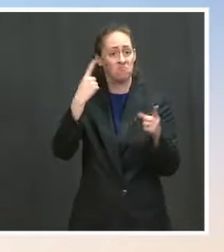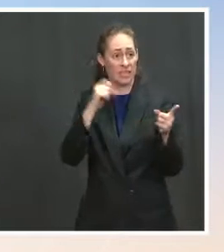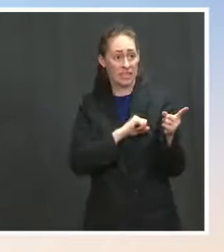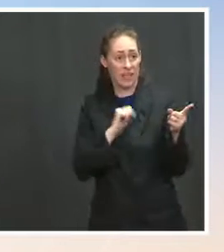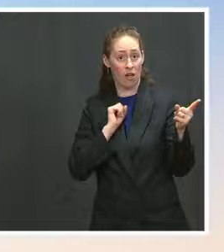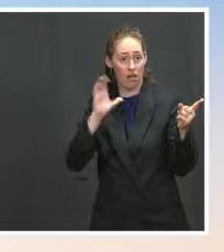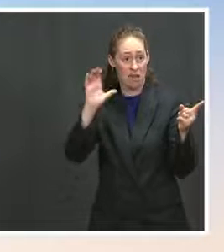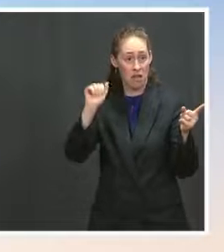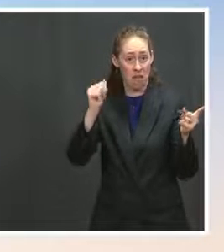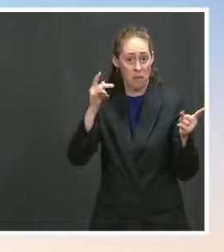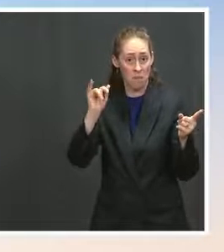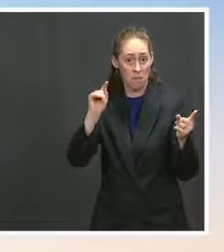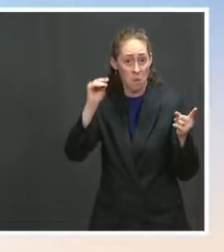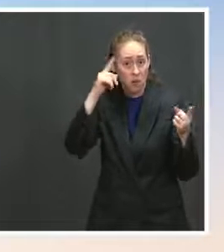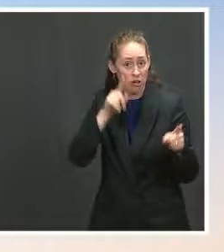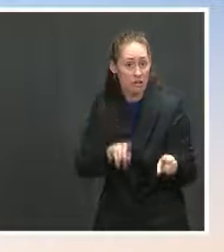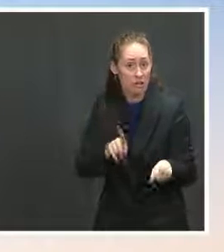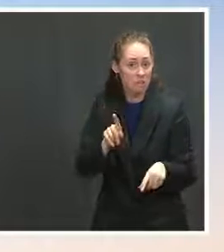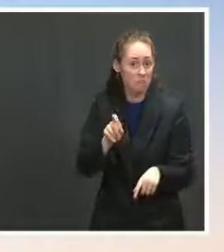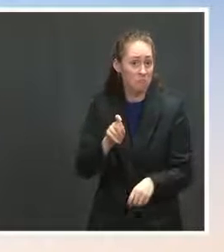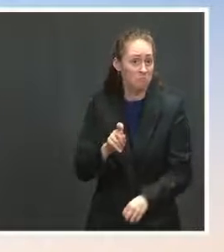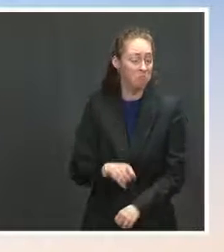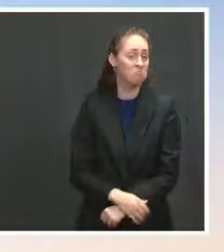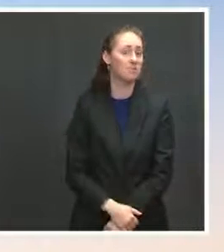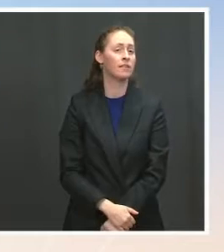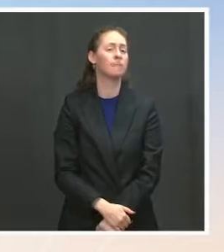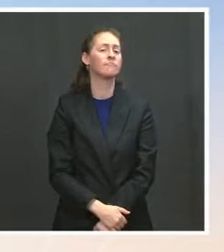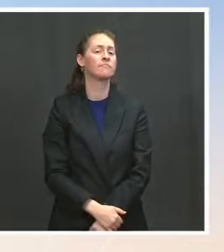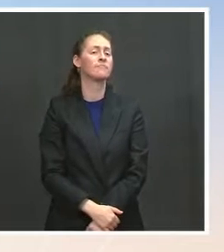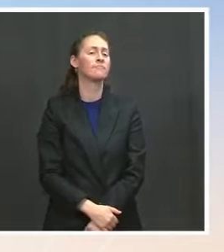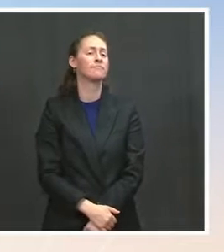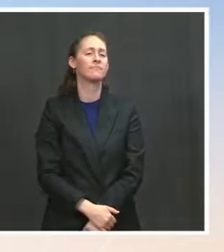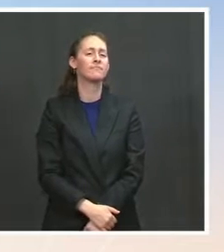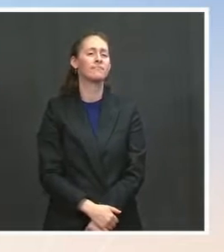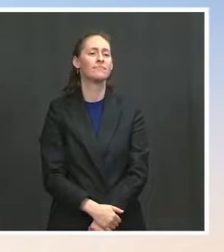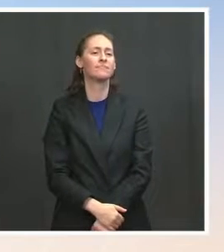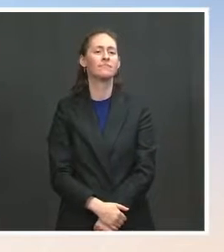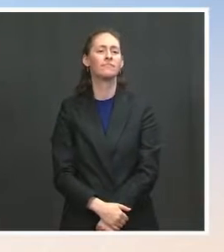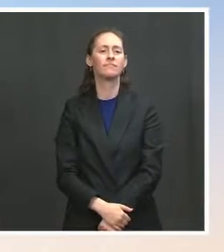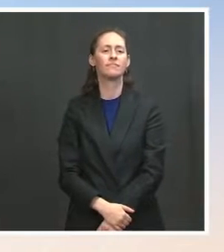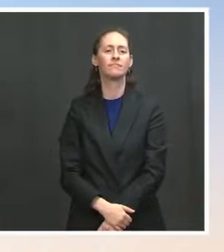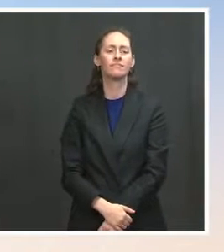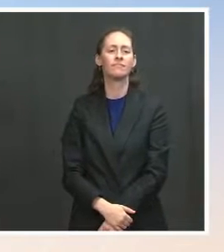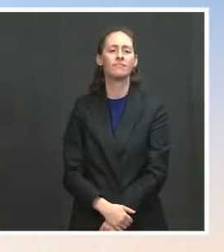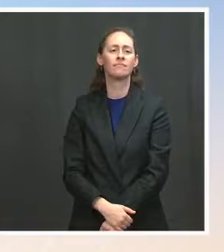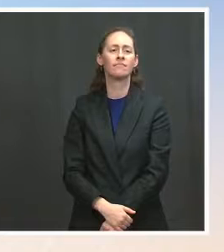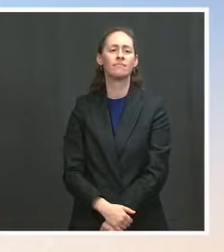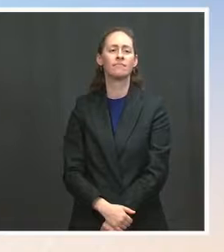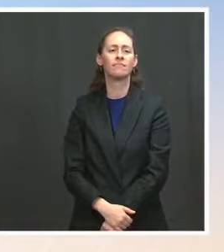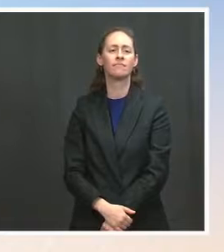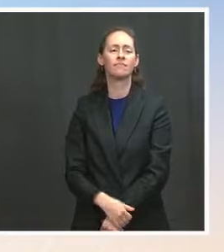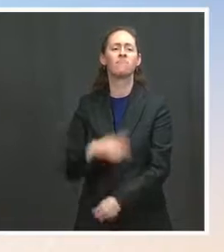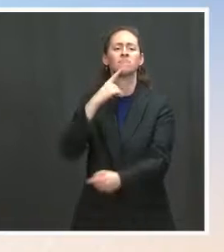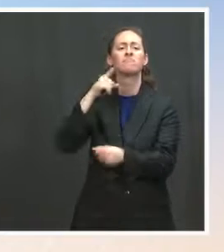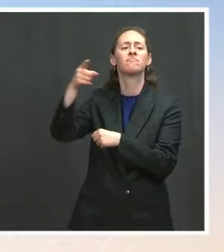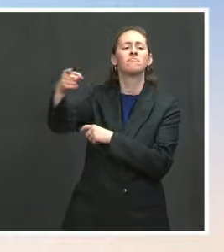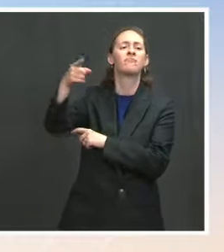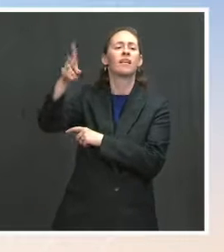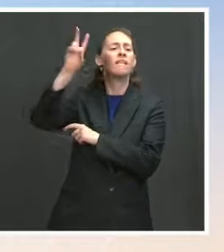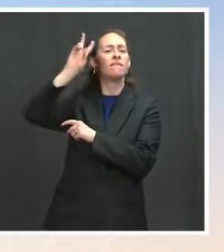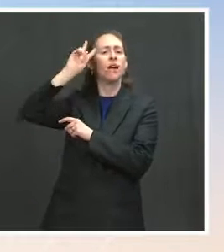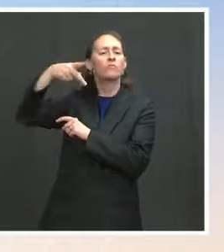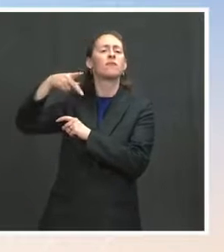speak to. The president said yesterday that he's putting Vice President Harris in charge of the White House's efforts to